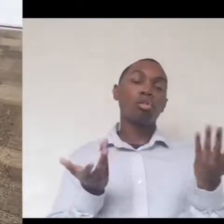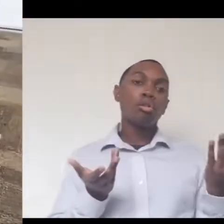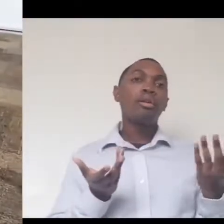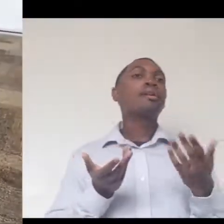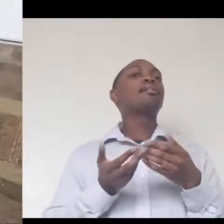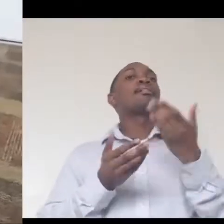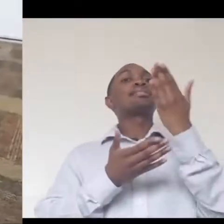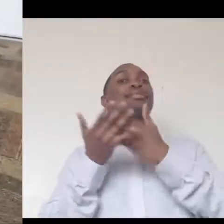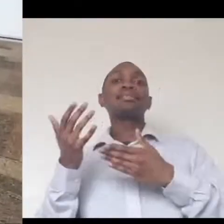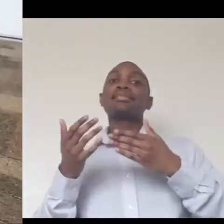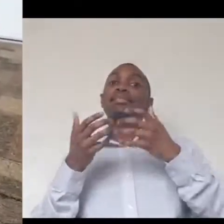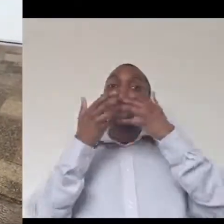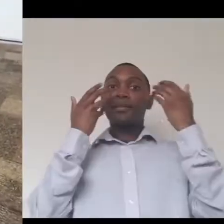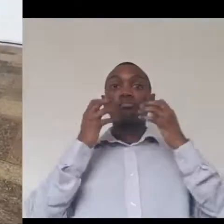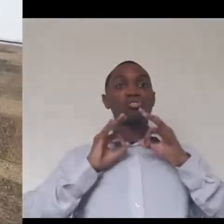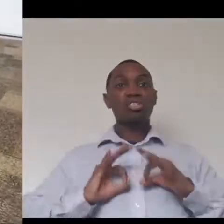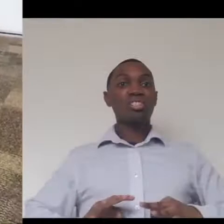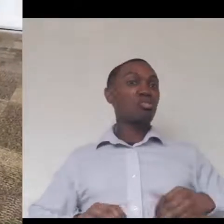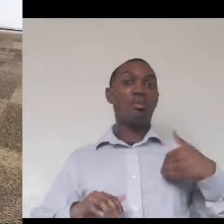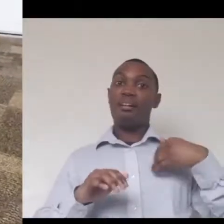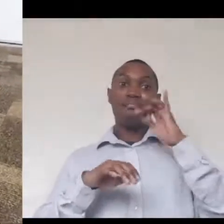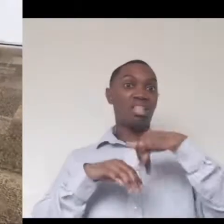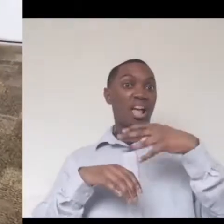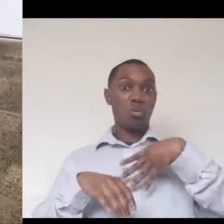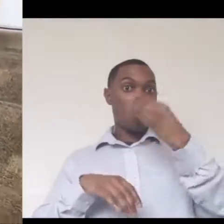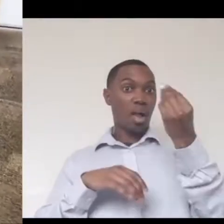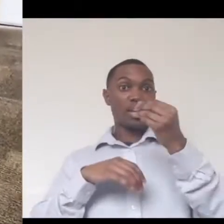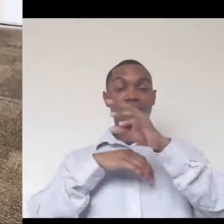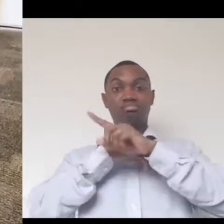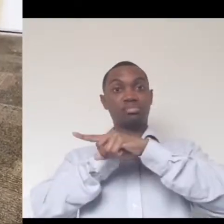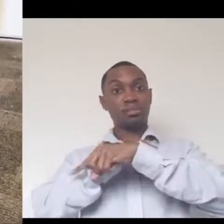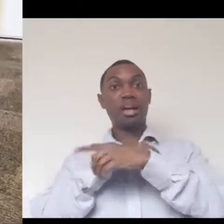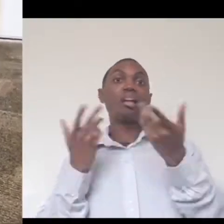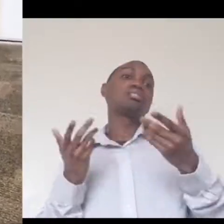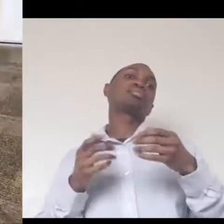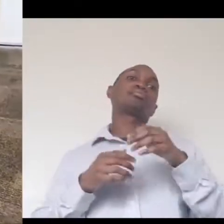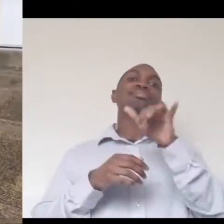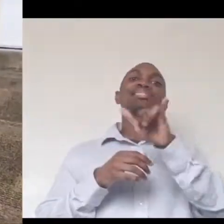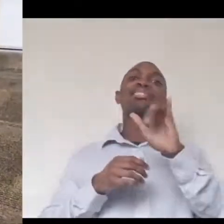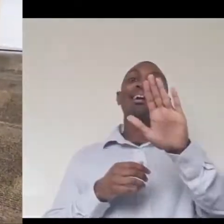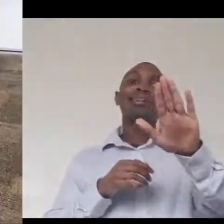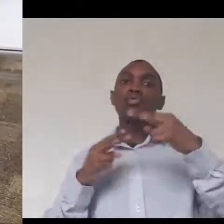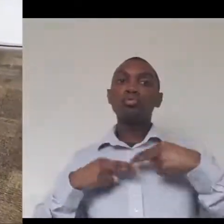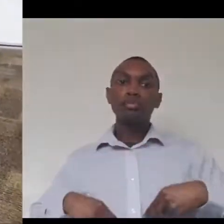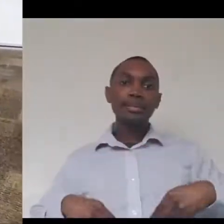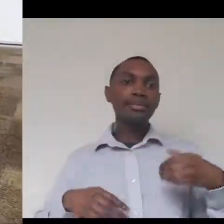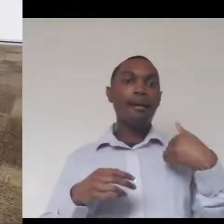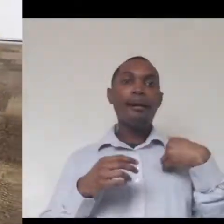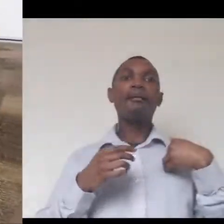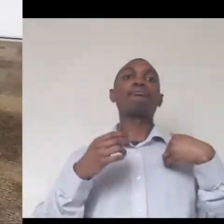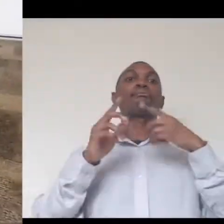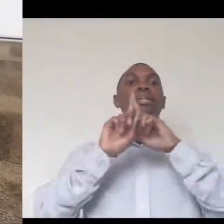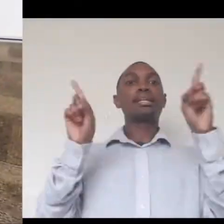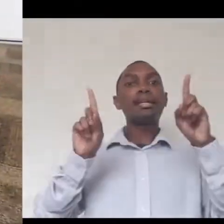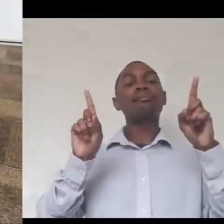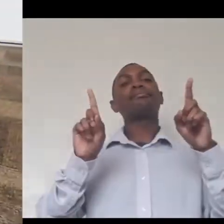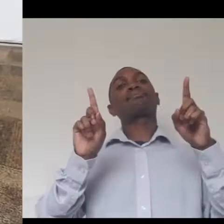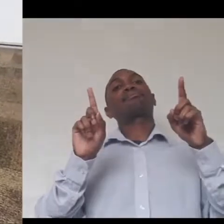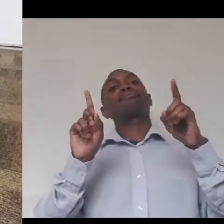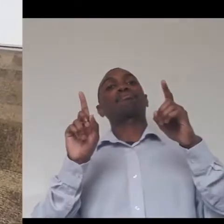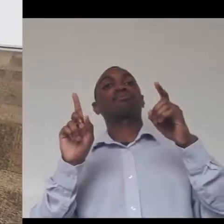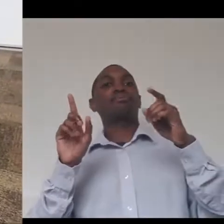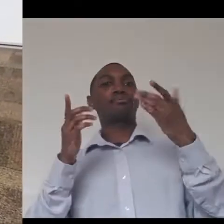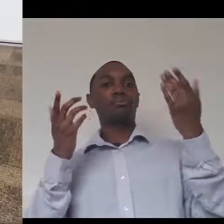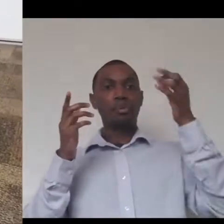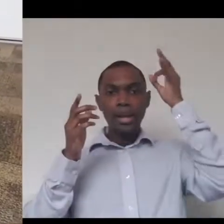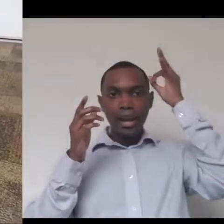have any white at the end of their tail. Some of them have a lot. You know, just like we have different hair color as humans, cheetahs can have different spot patterns